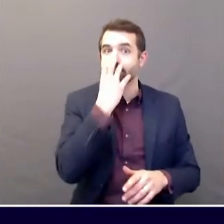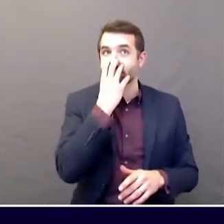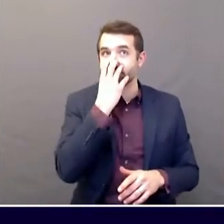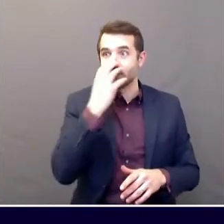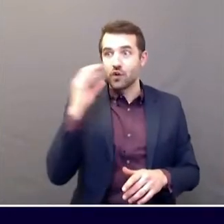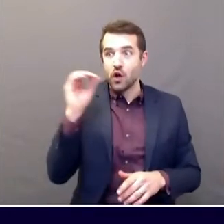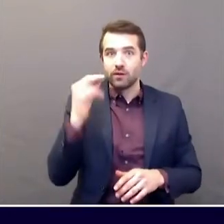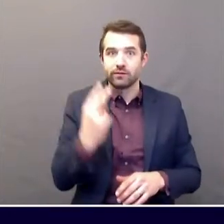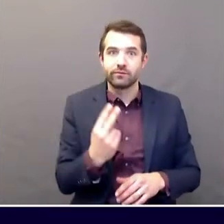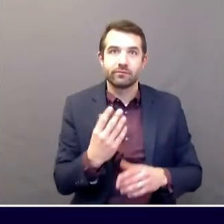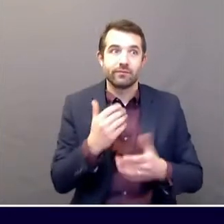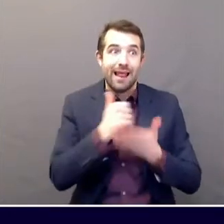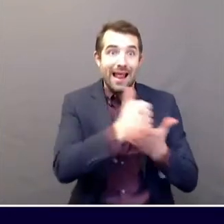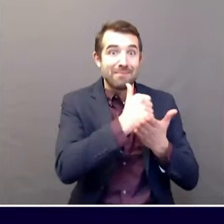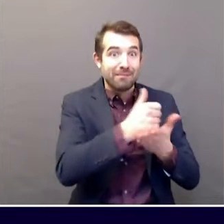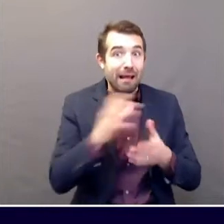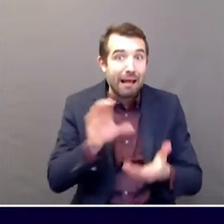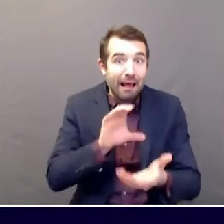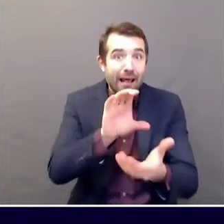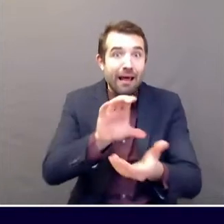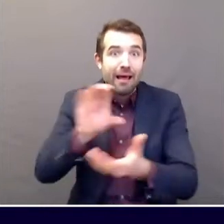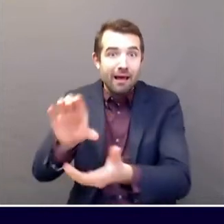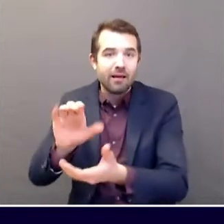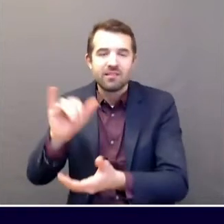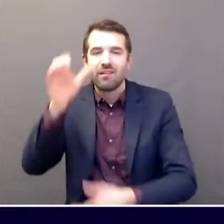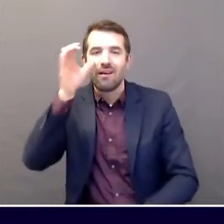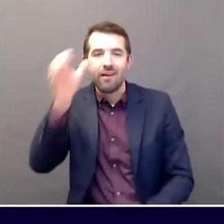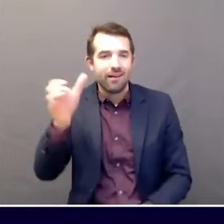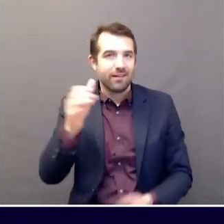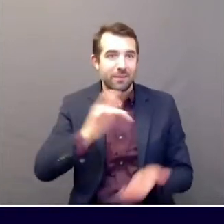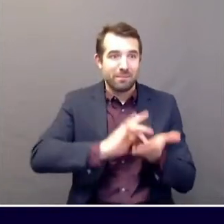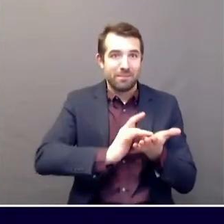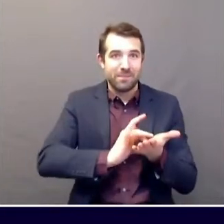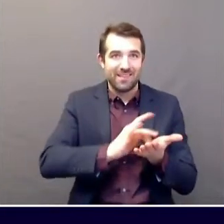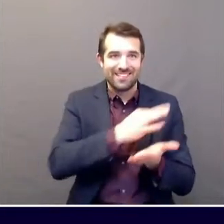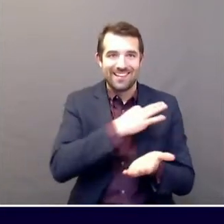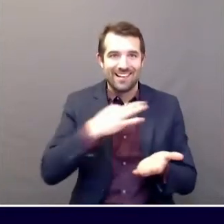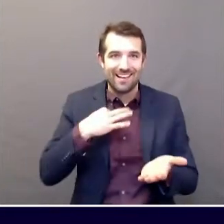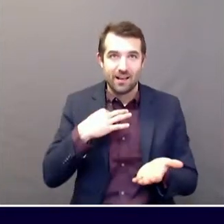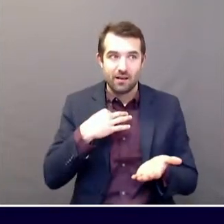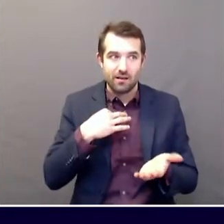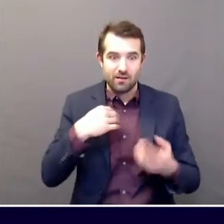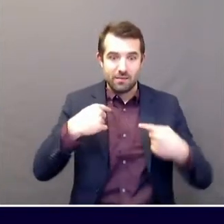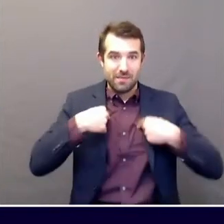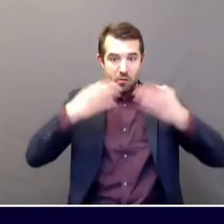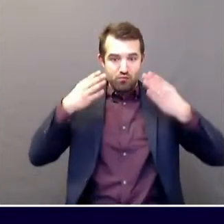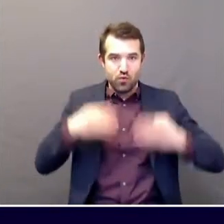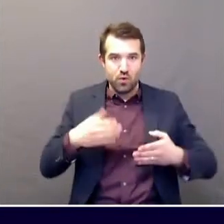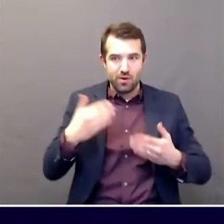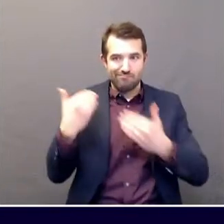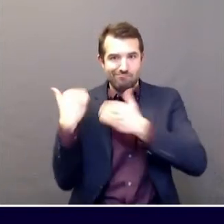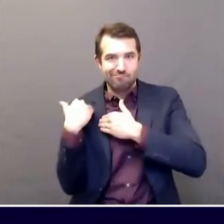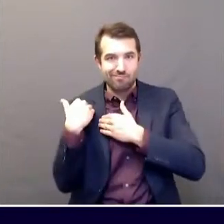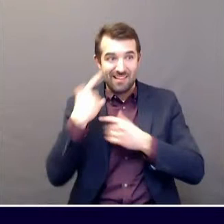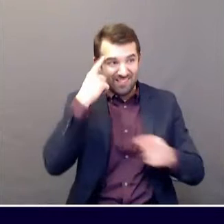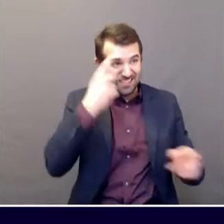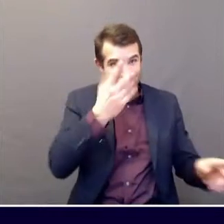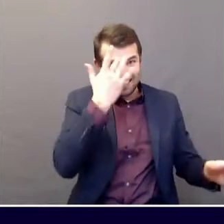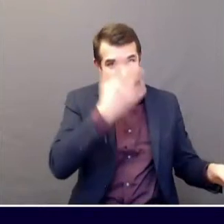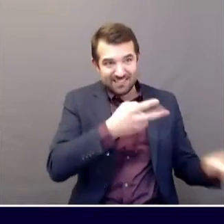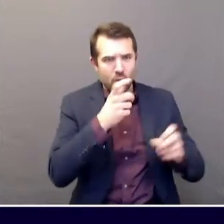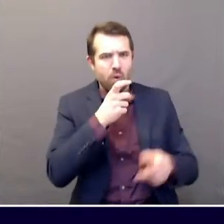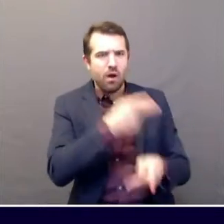people 70 and above and some frontline workers who are both exposed and more apt to transmit the virus.